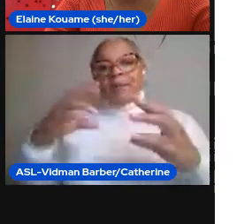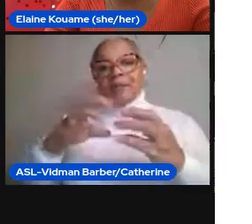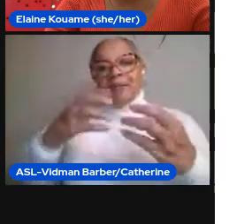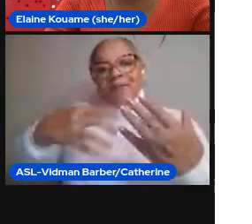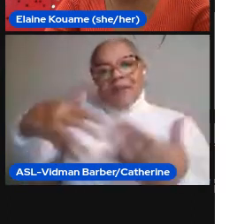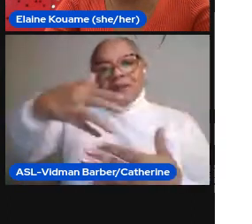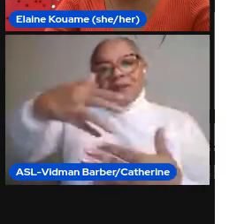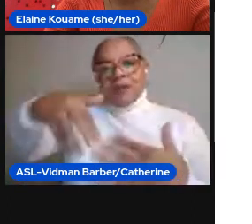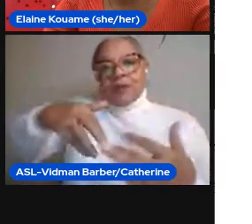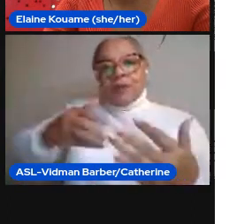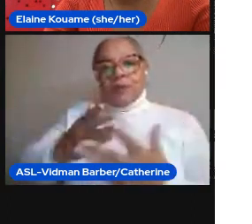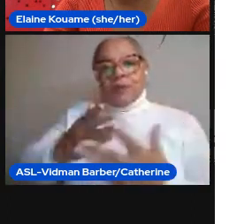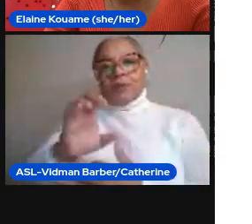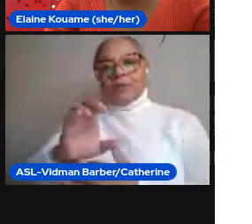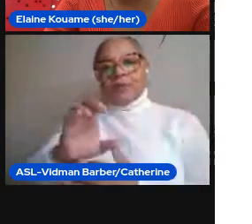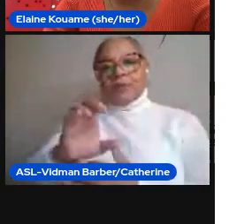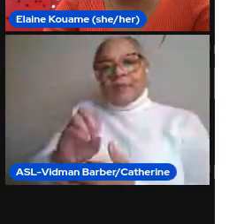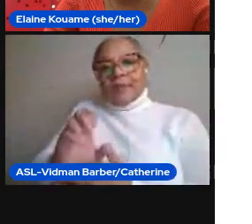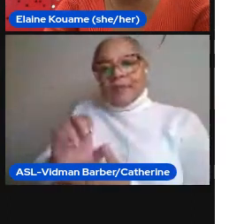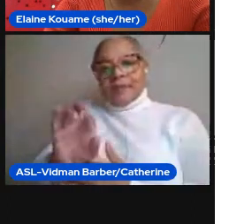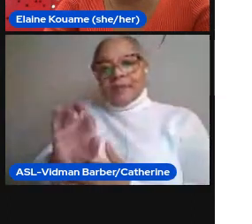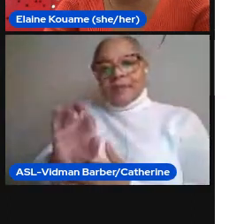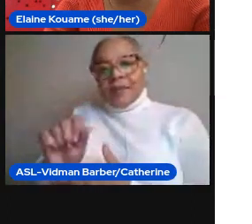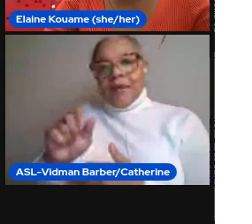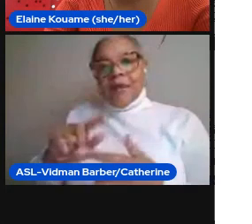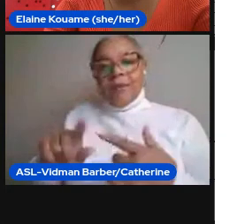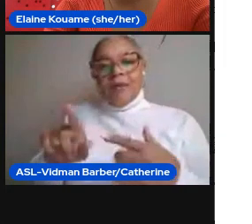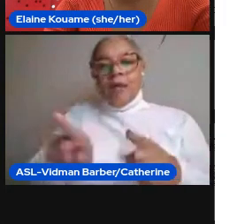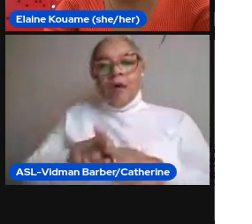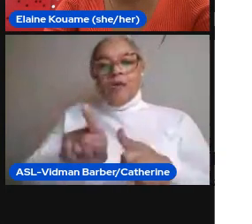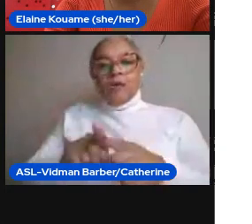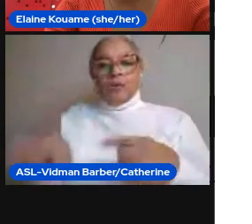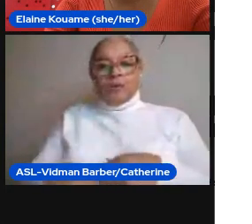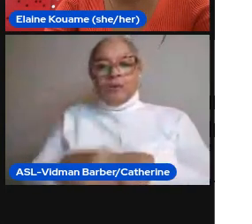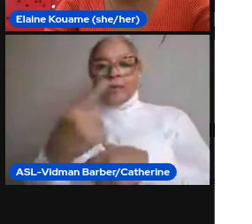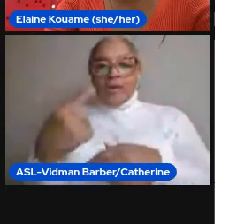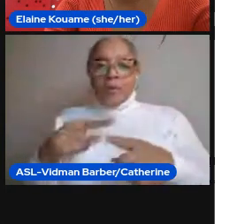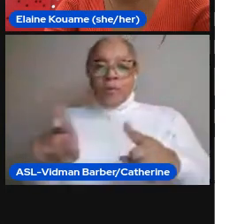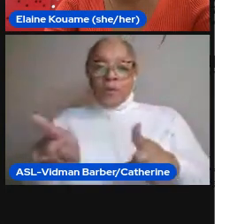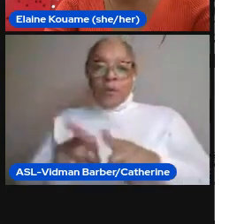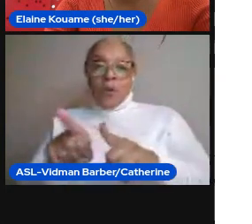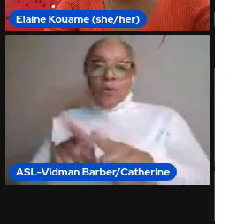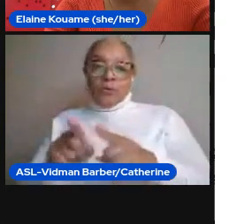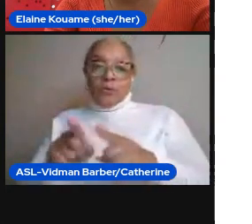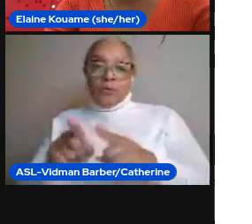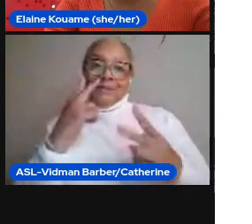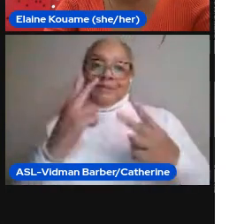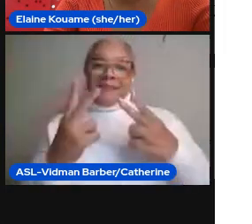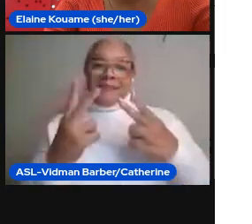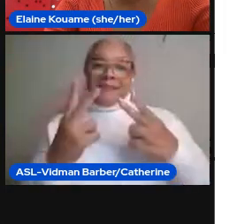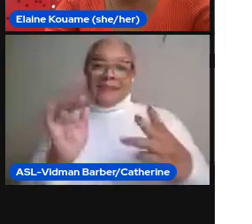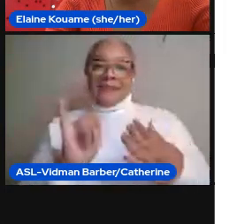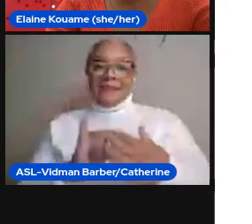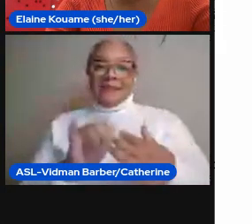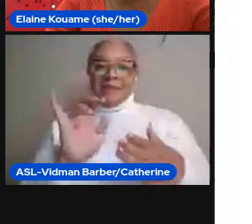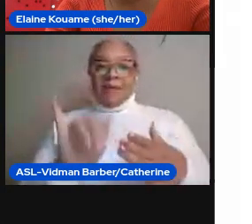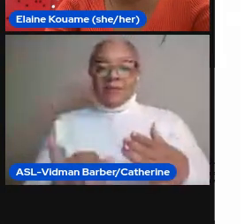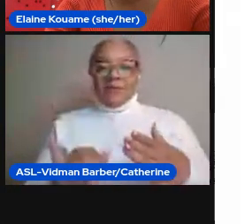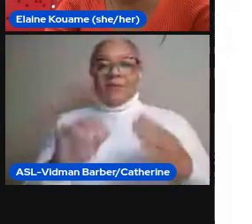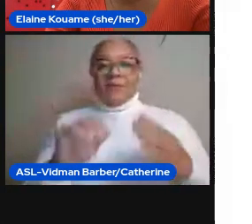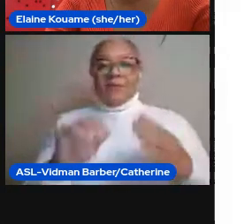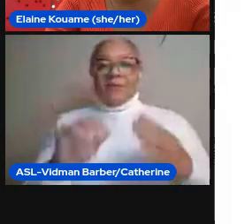through CLIC9A. And I didn't show this data today, but we also see that those dendritic cells are the